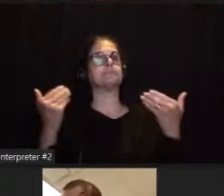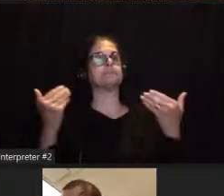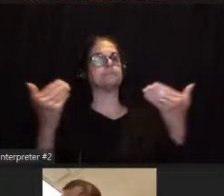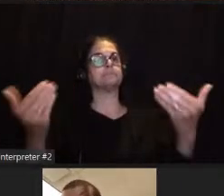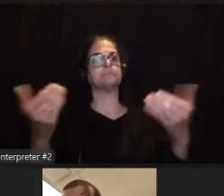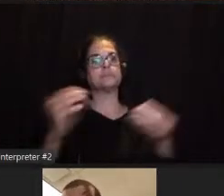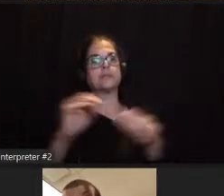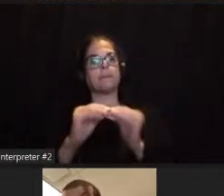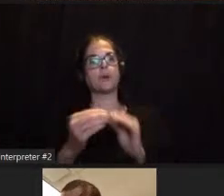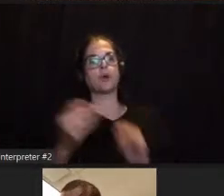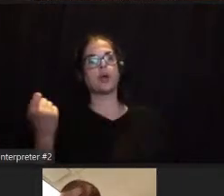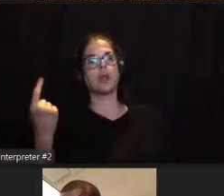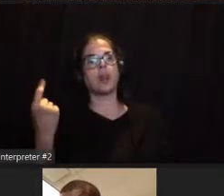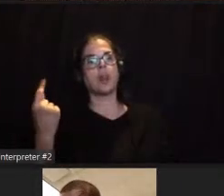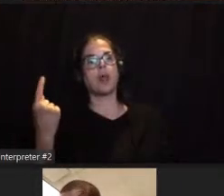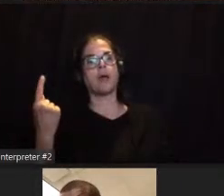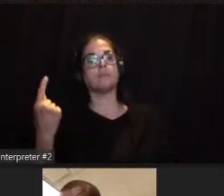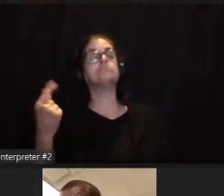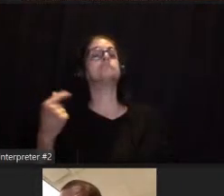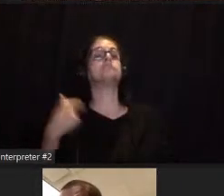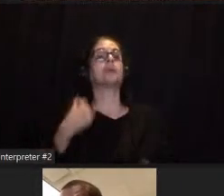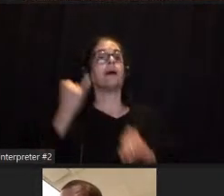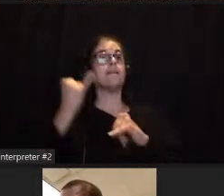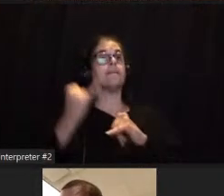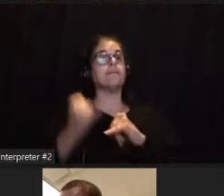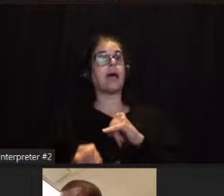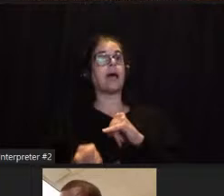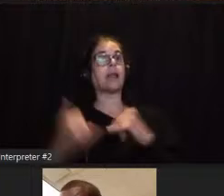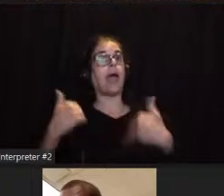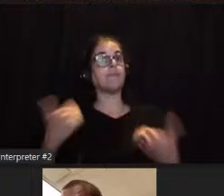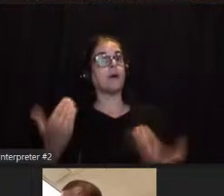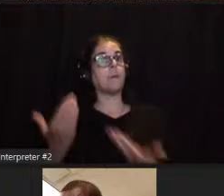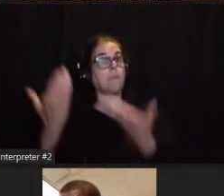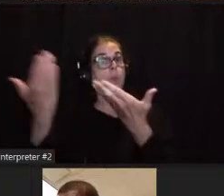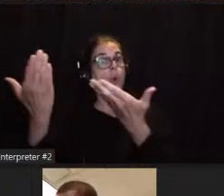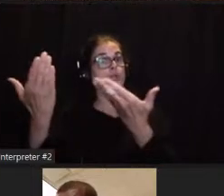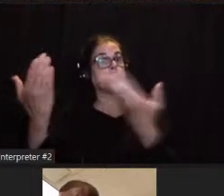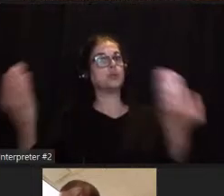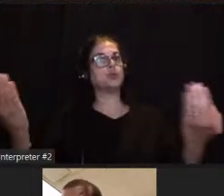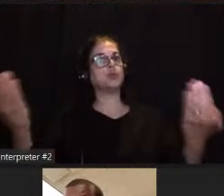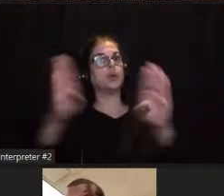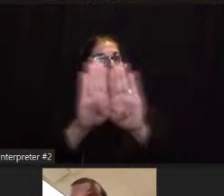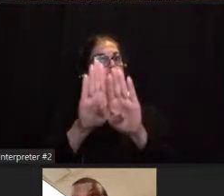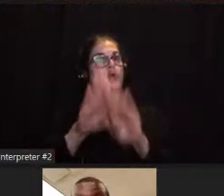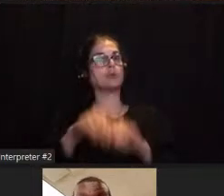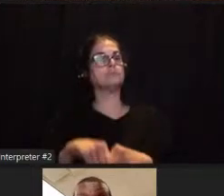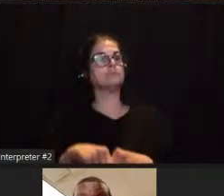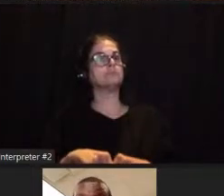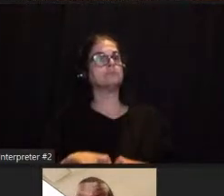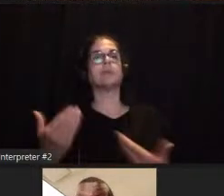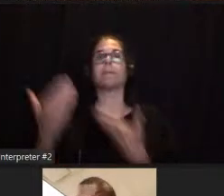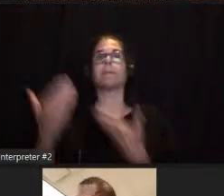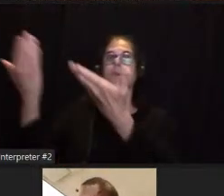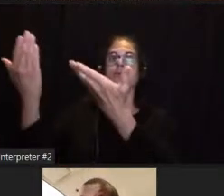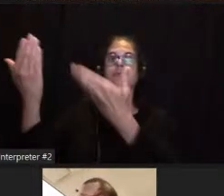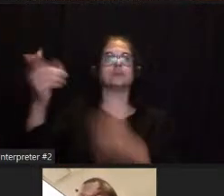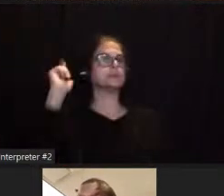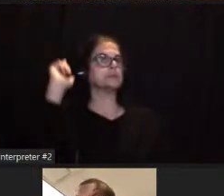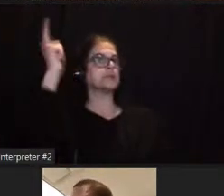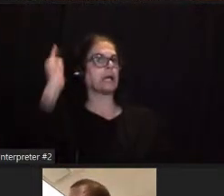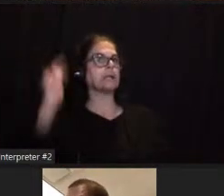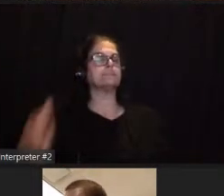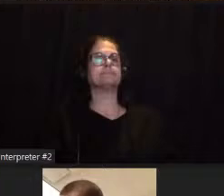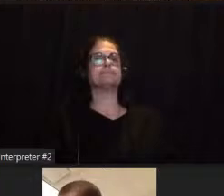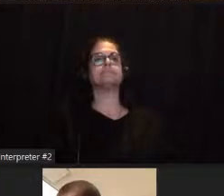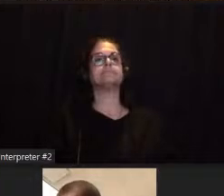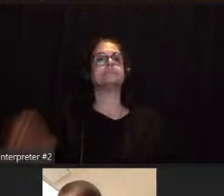number 11. And finally, may I have a motion to adjourn? So moved. Second. Moved